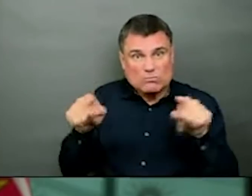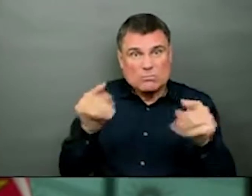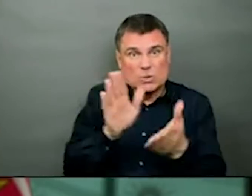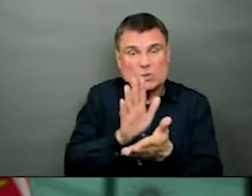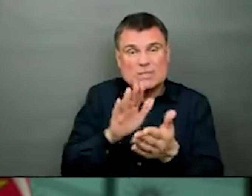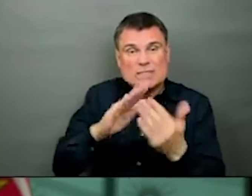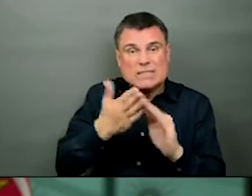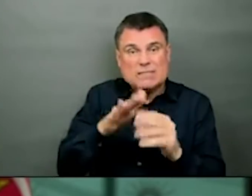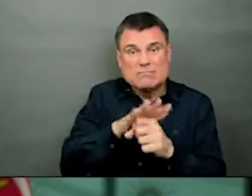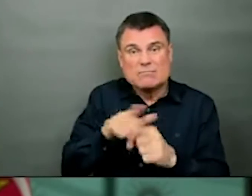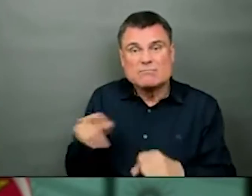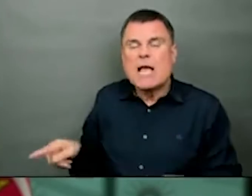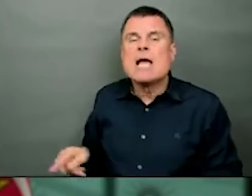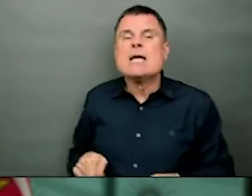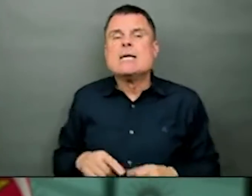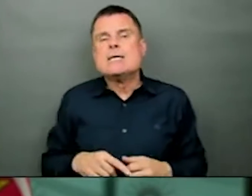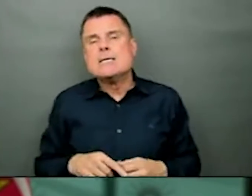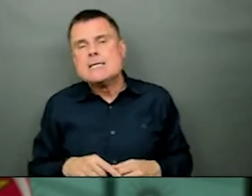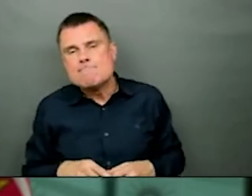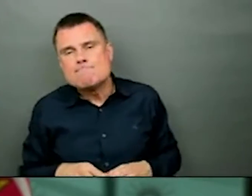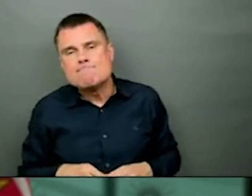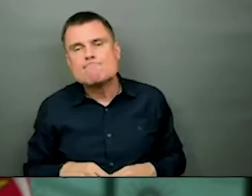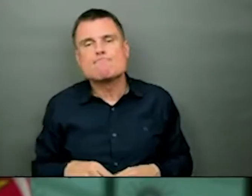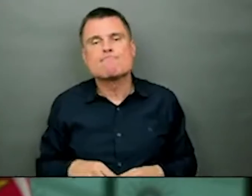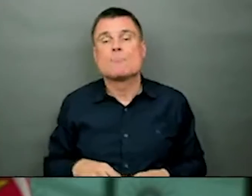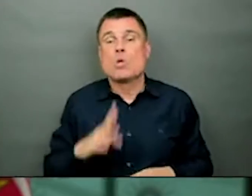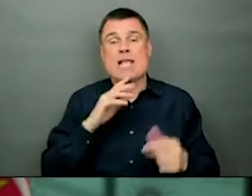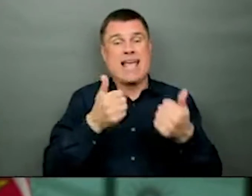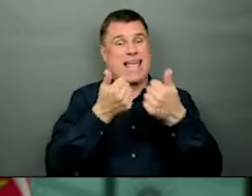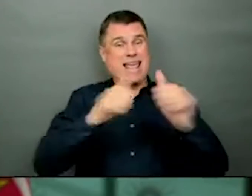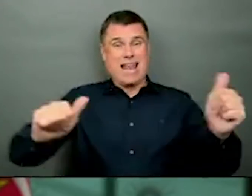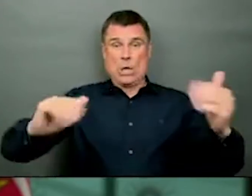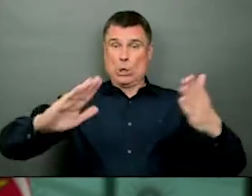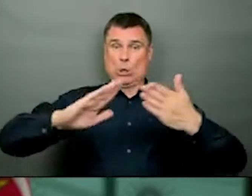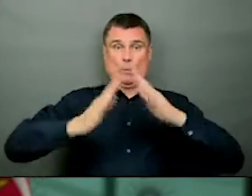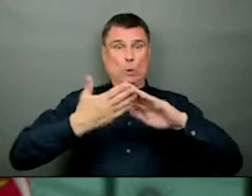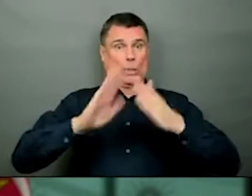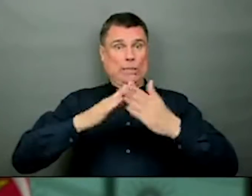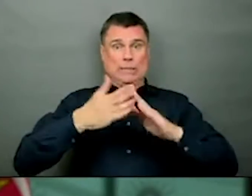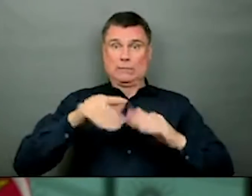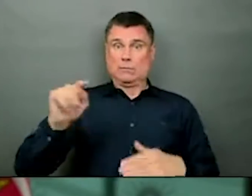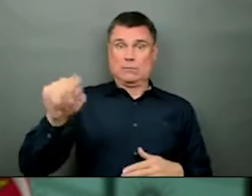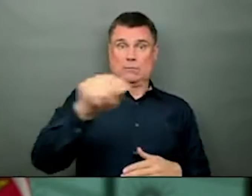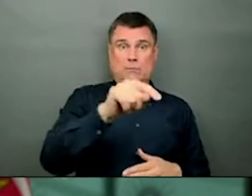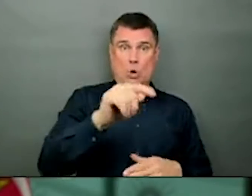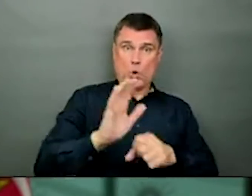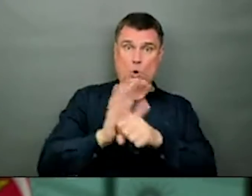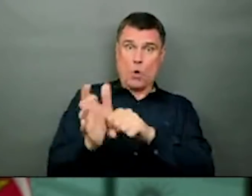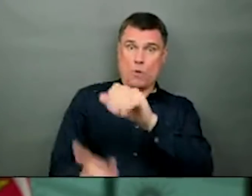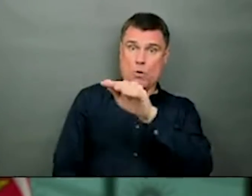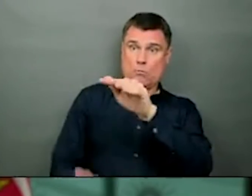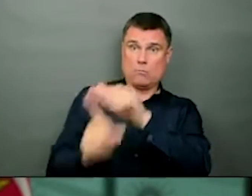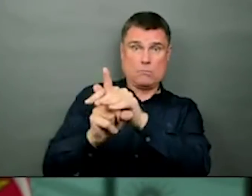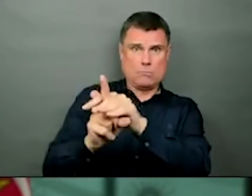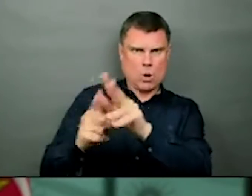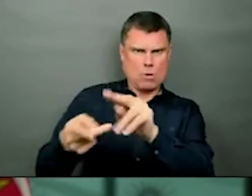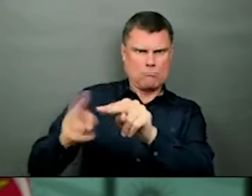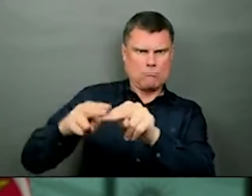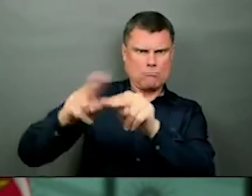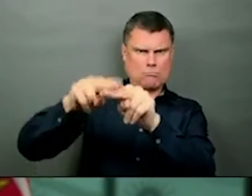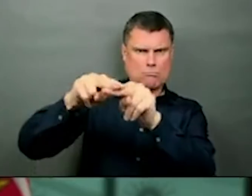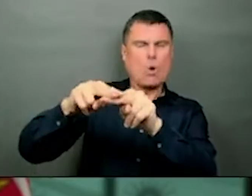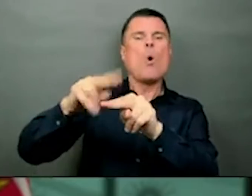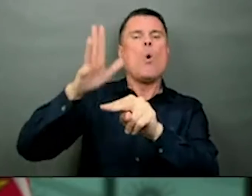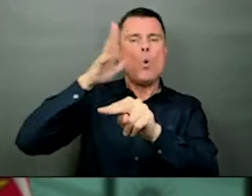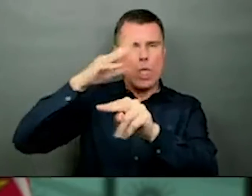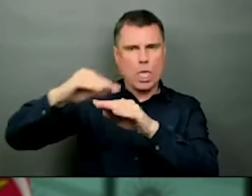would like to say is when there are higher cases in the community, that's when you're going to get higher rates of notification in schools. What I would really like to